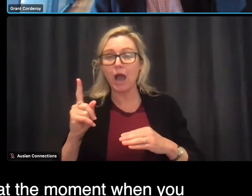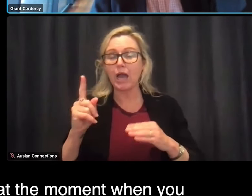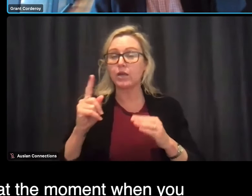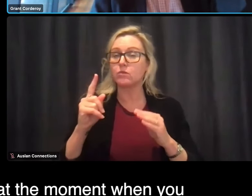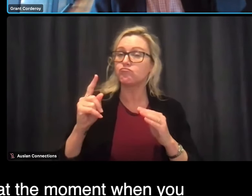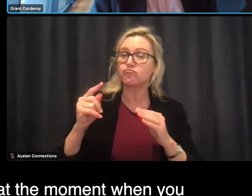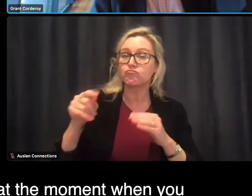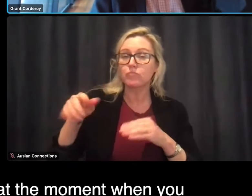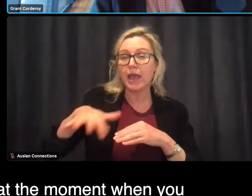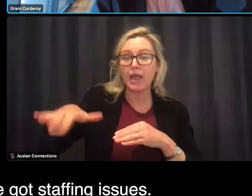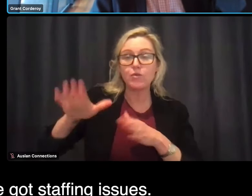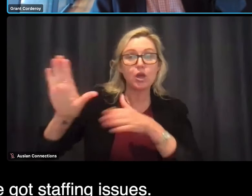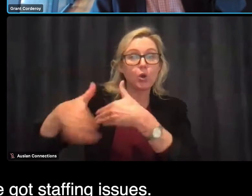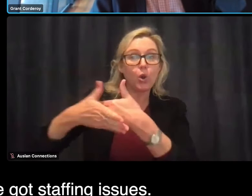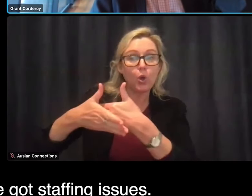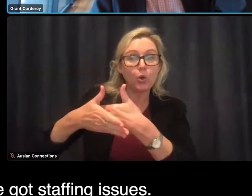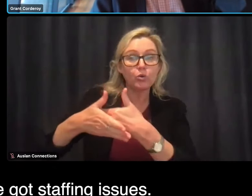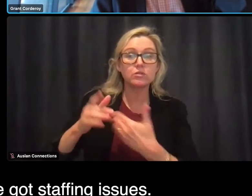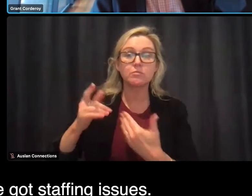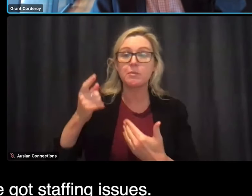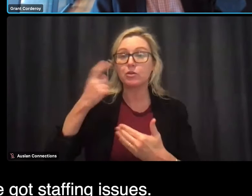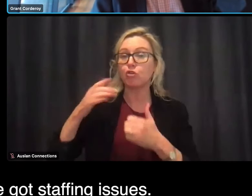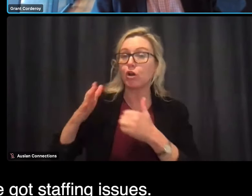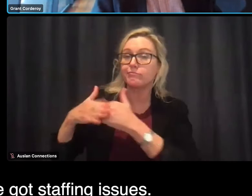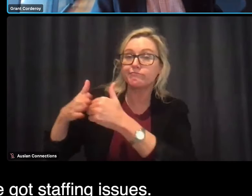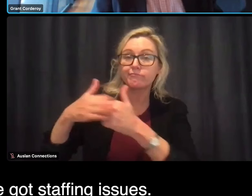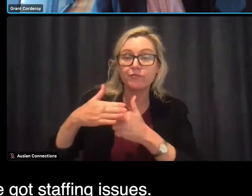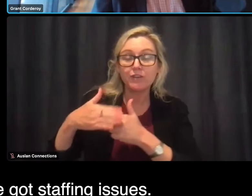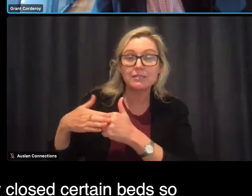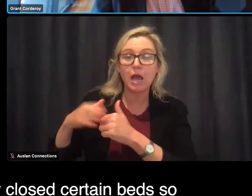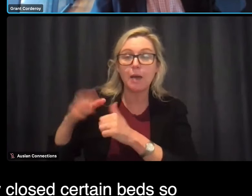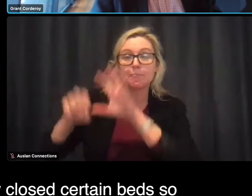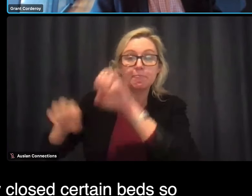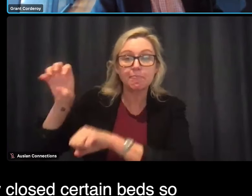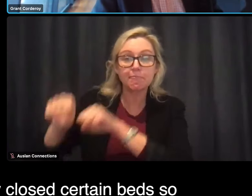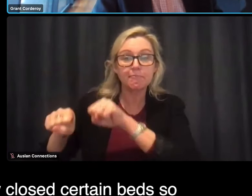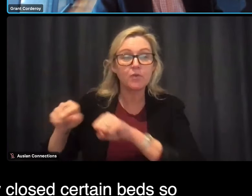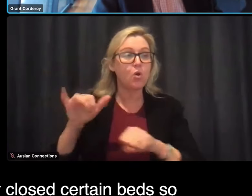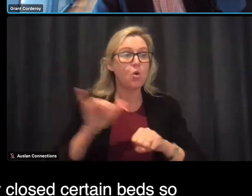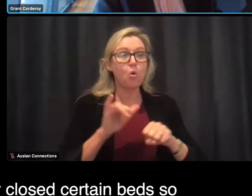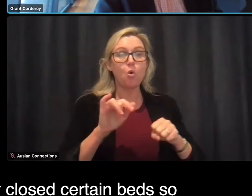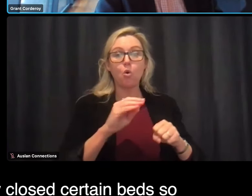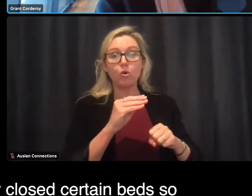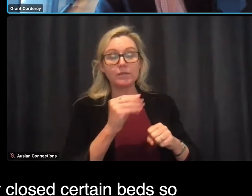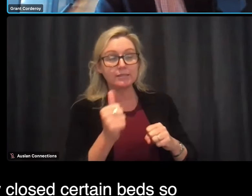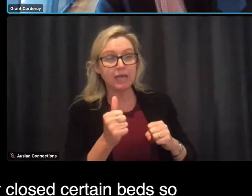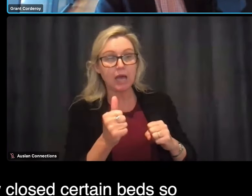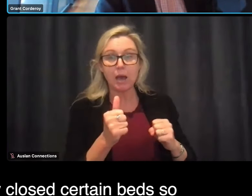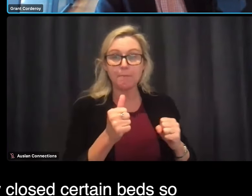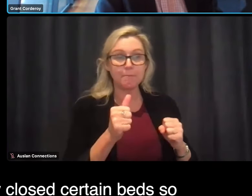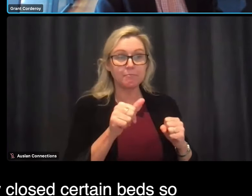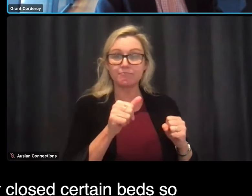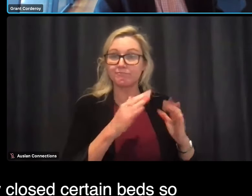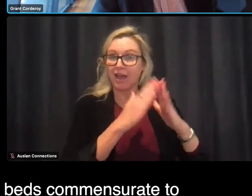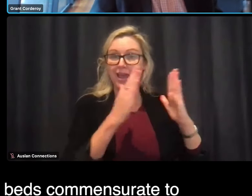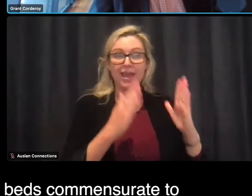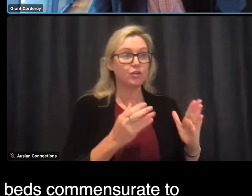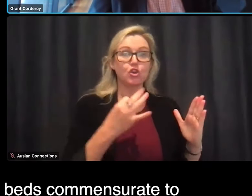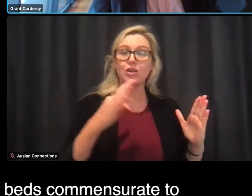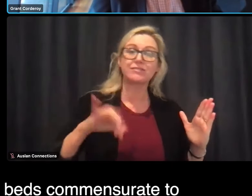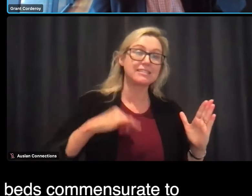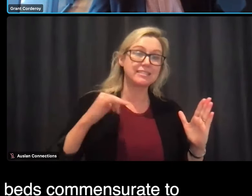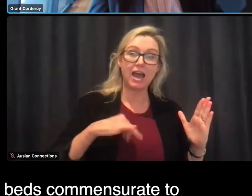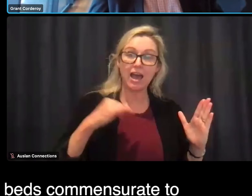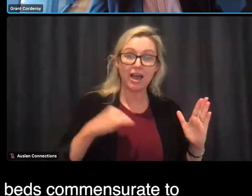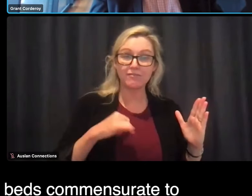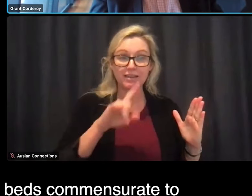that at the moment when we haven't had staffing. We've got staffing issues. So some homes have actually closed certain beds, so they've only got